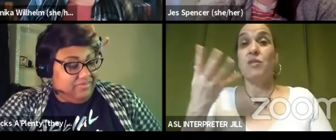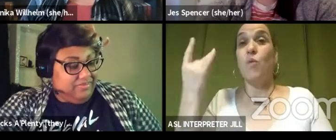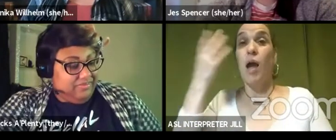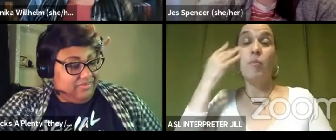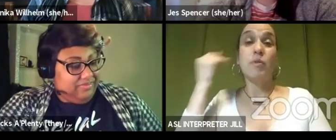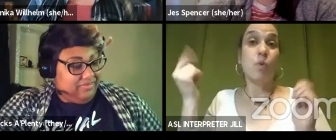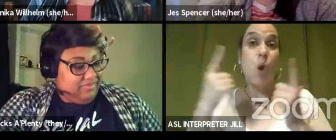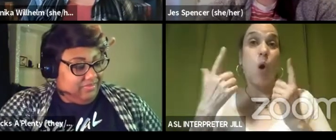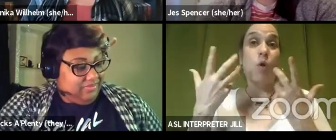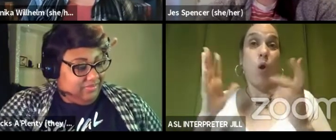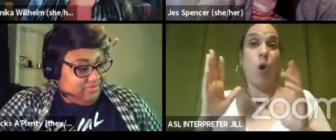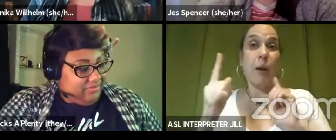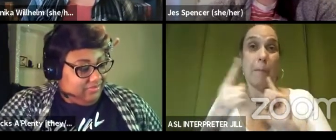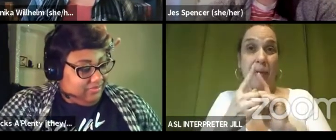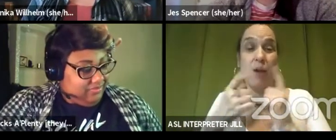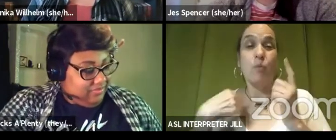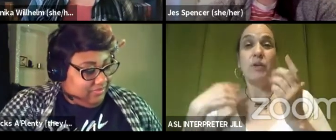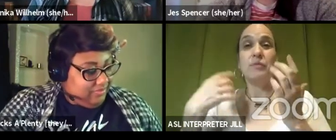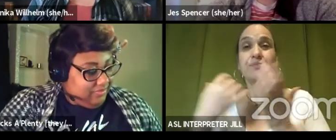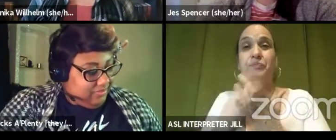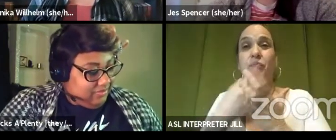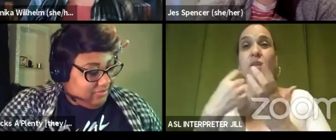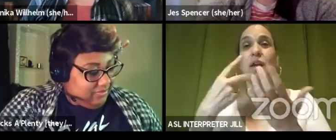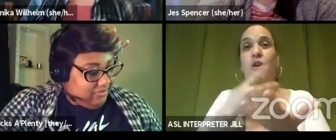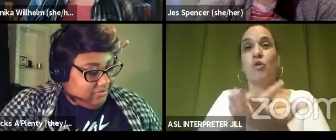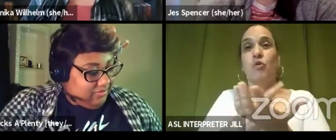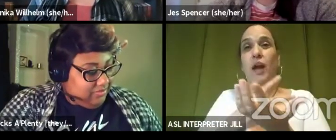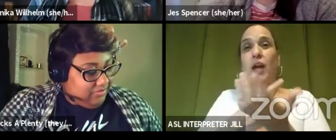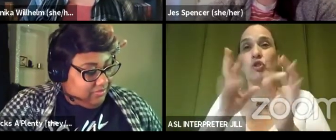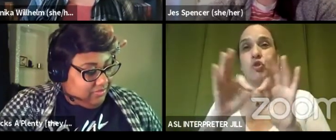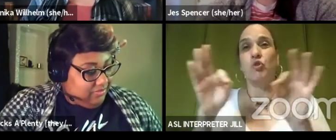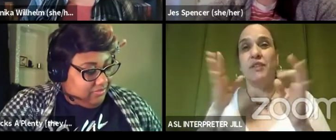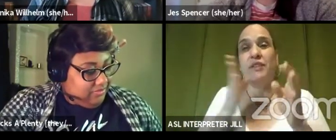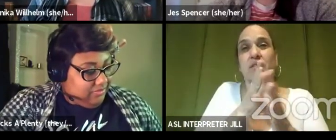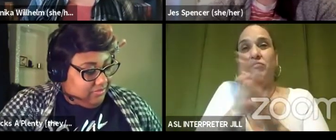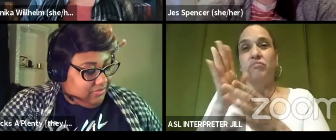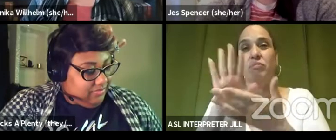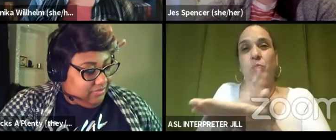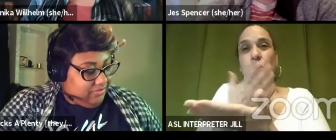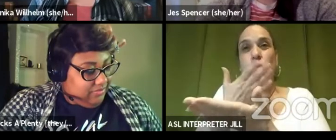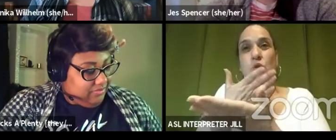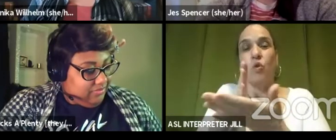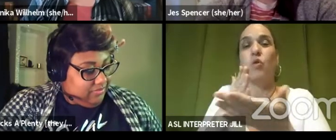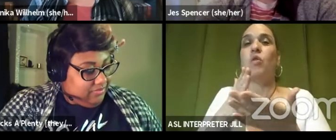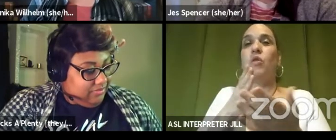getting graduate degrees in various musical ways,